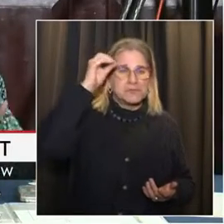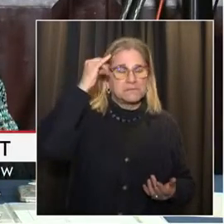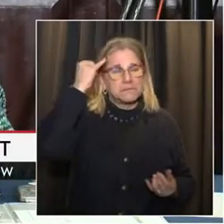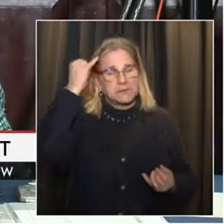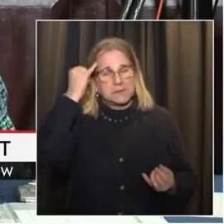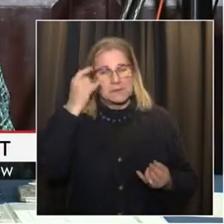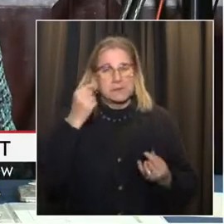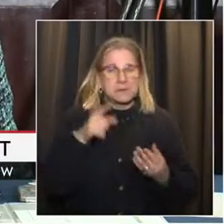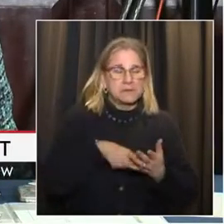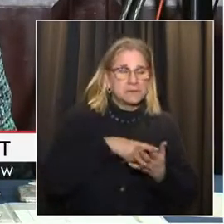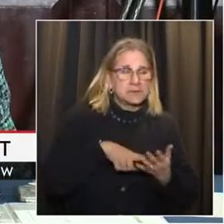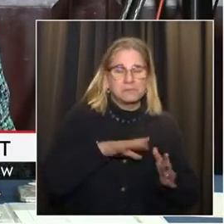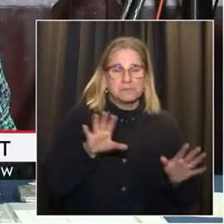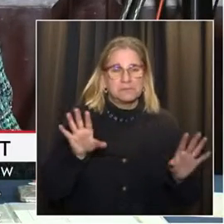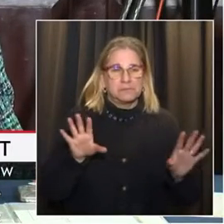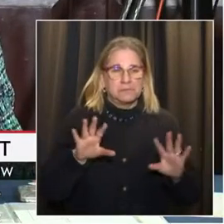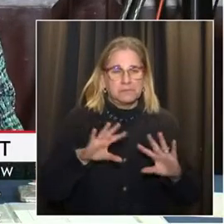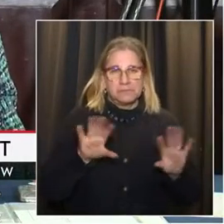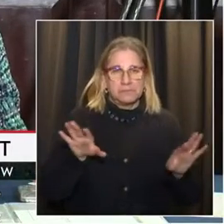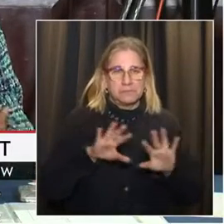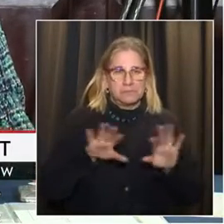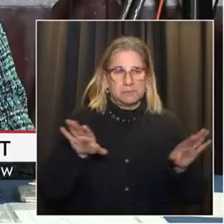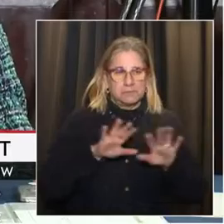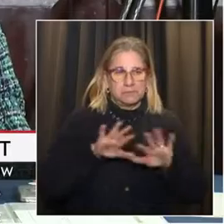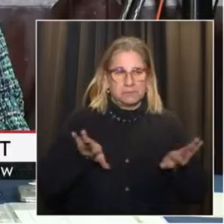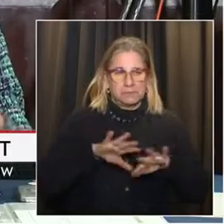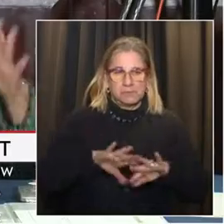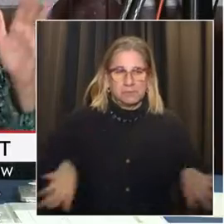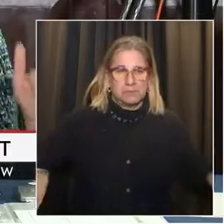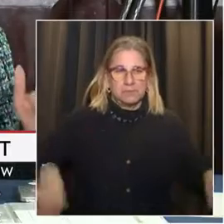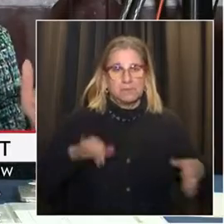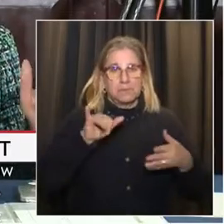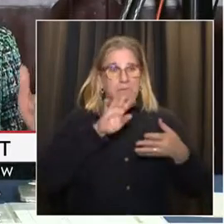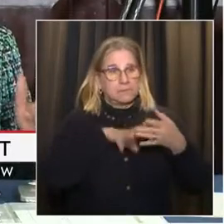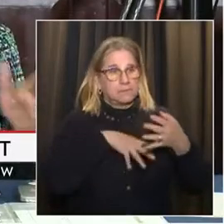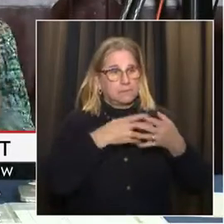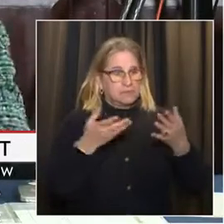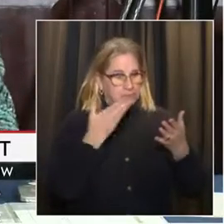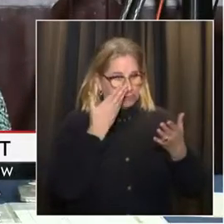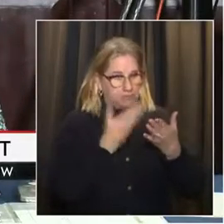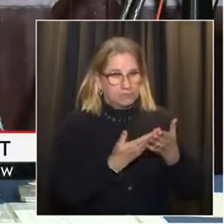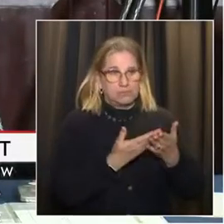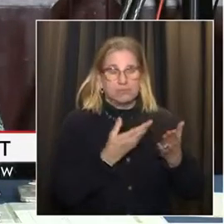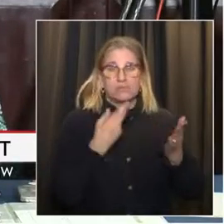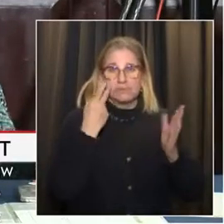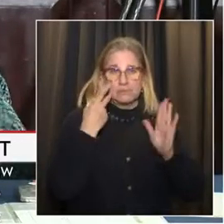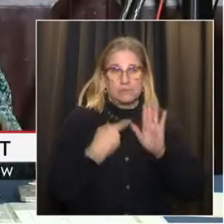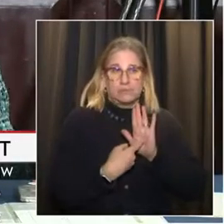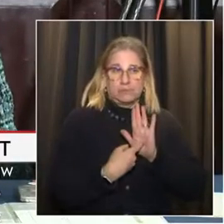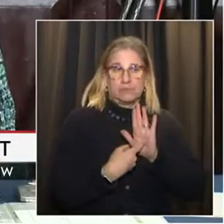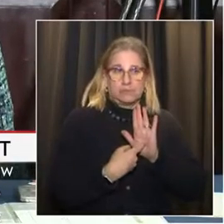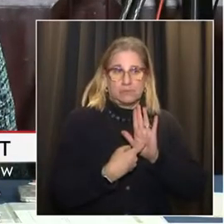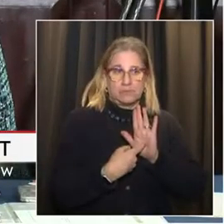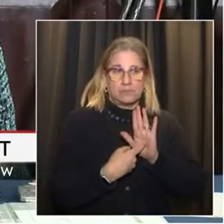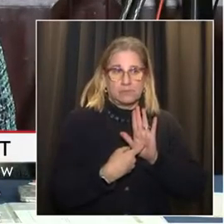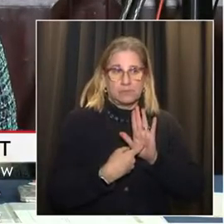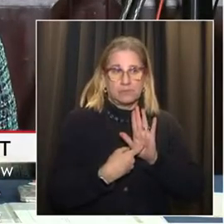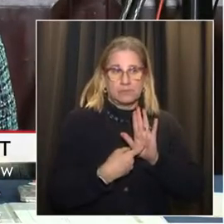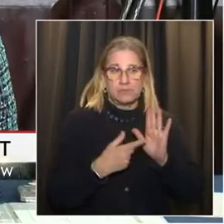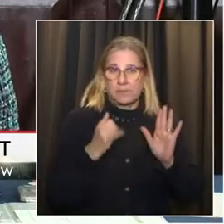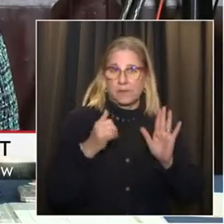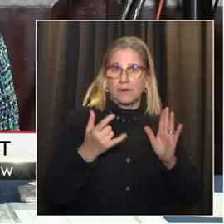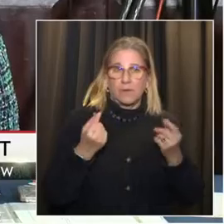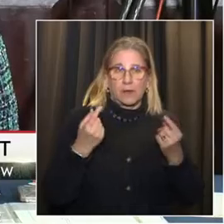terms should this graphic only reflect legislative initiatives or court initiatives. They also